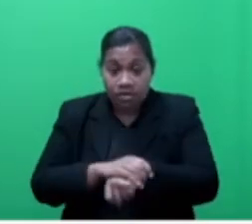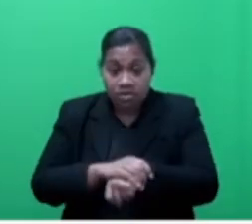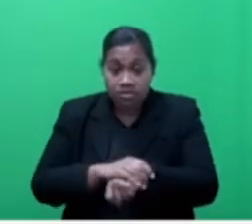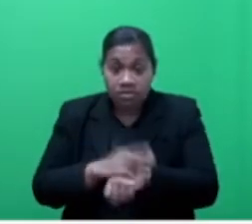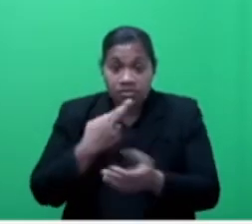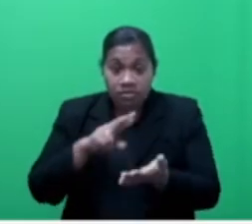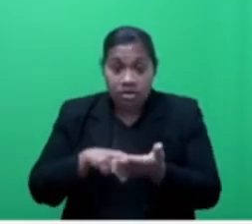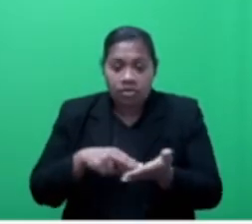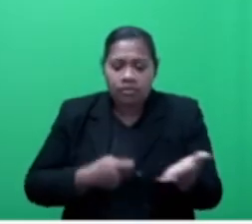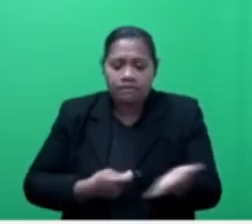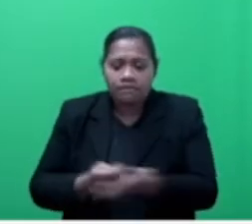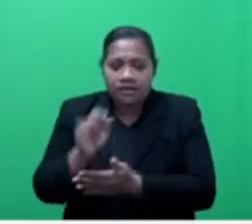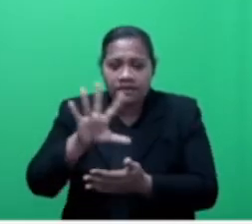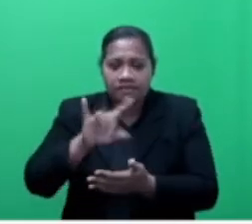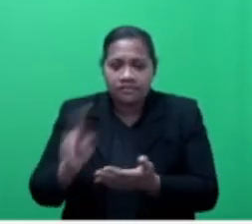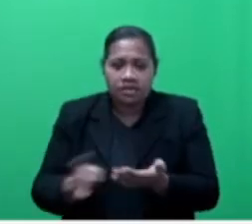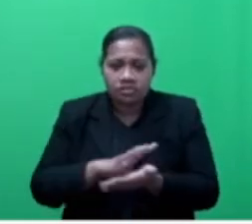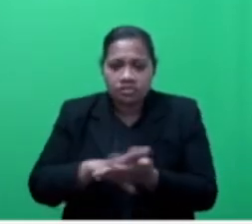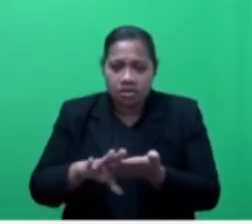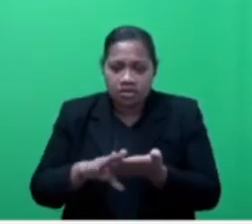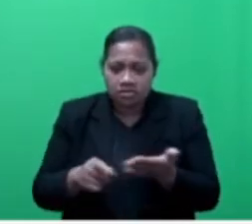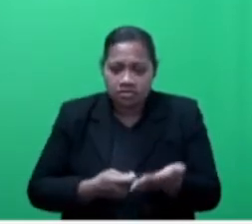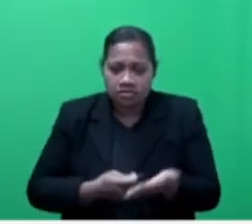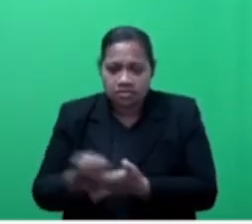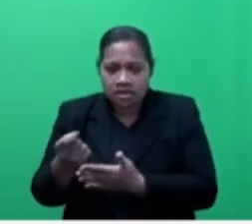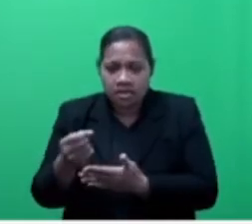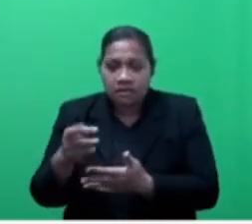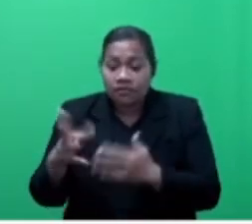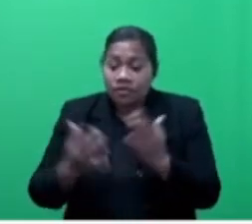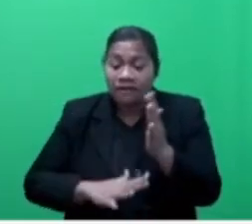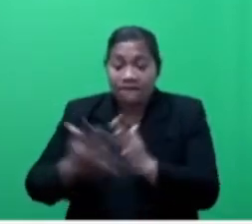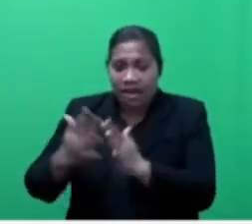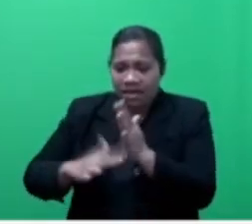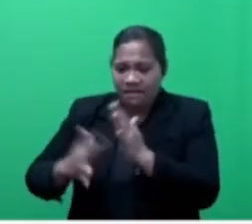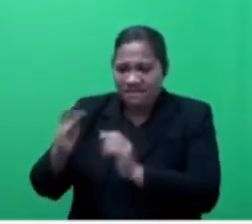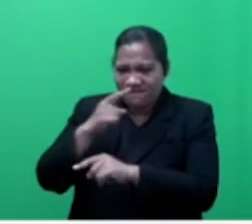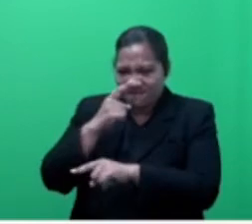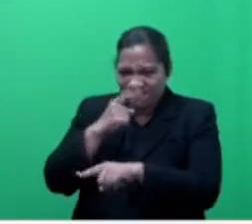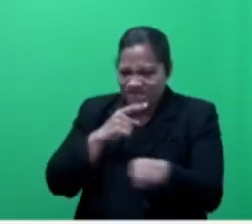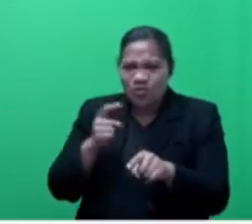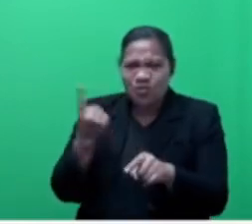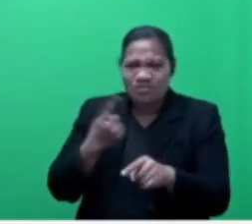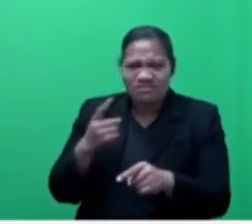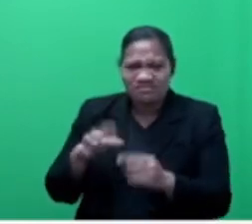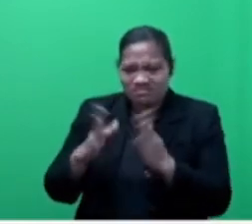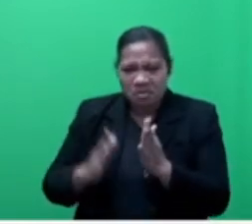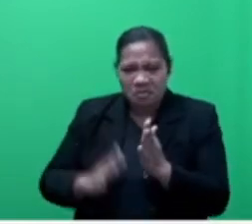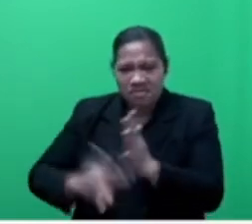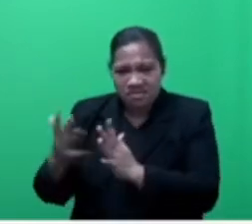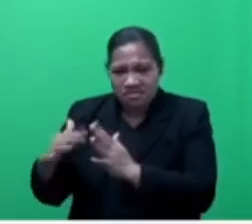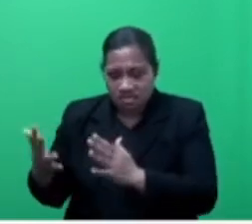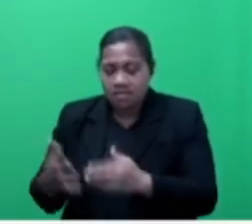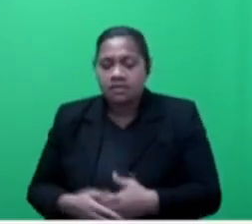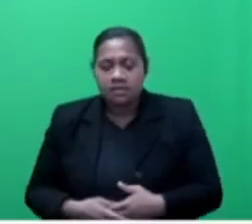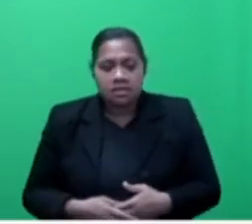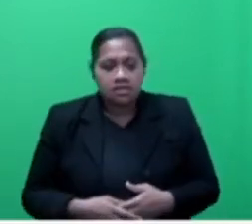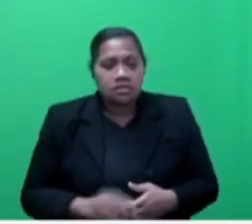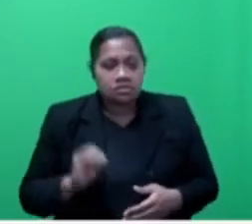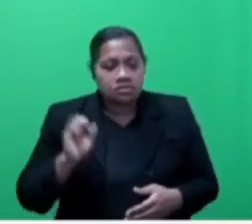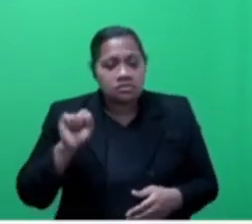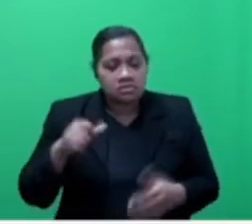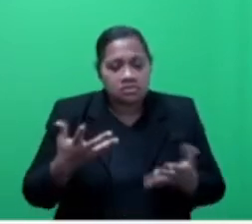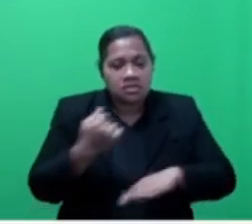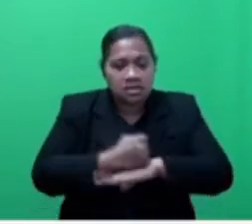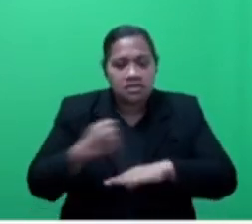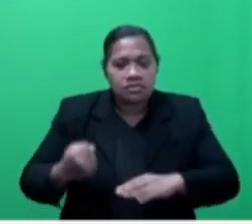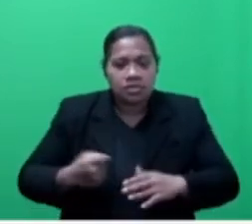for emergency supplies to fire victims. Mr. Speaker said this scheme is reviewed annually, and of course the government will continue to